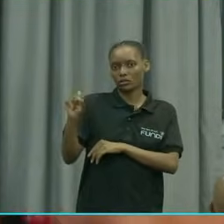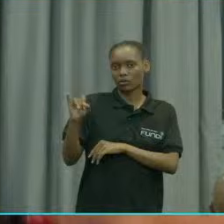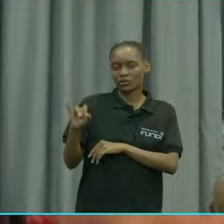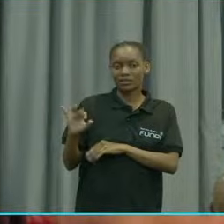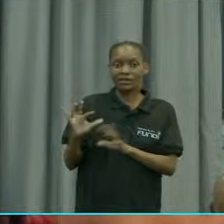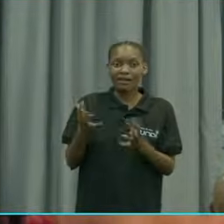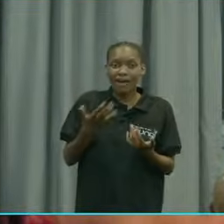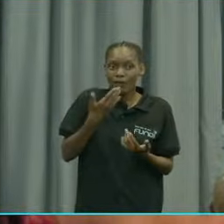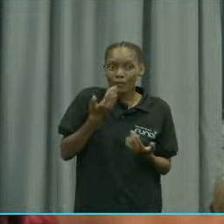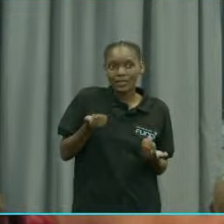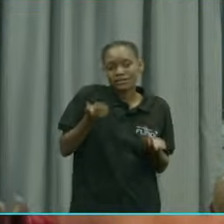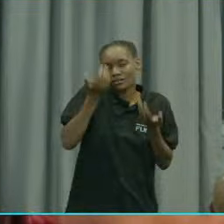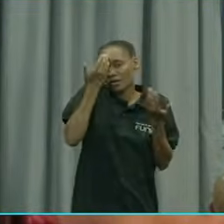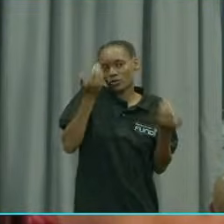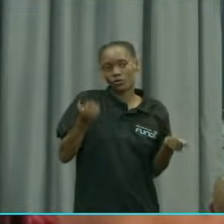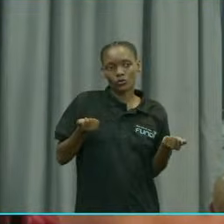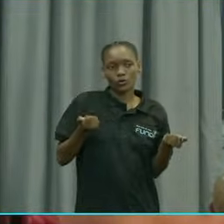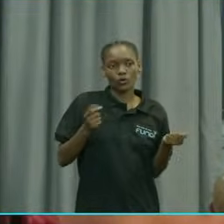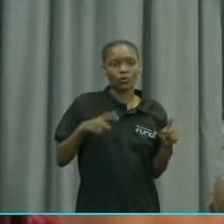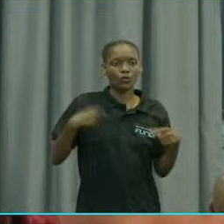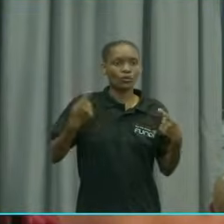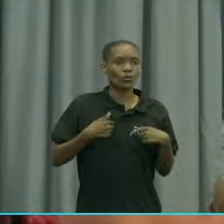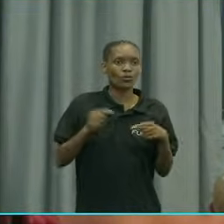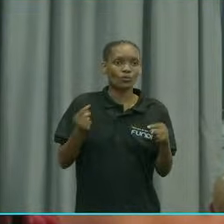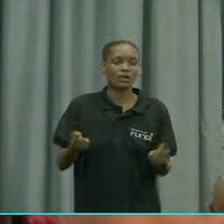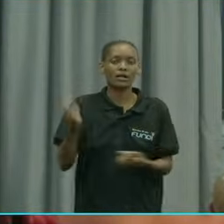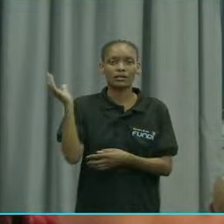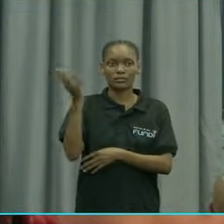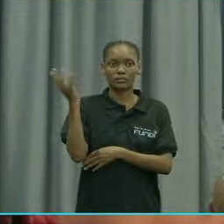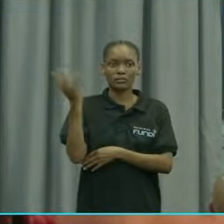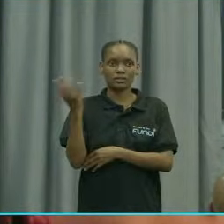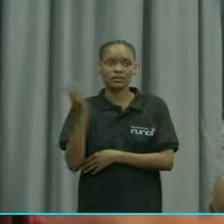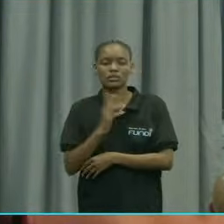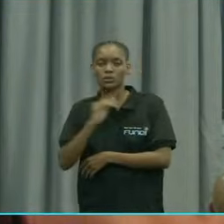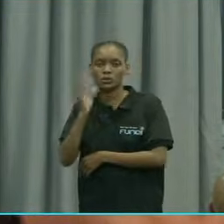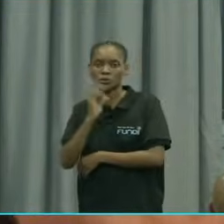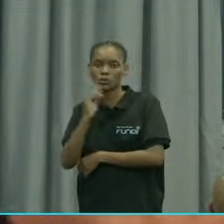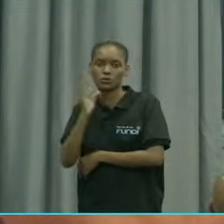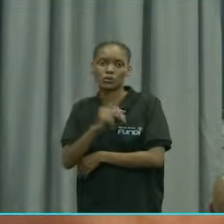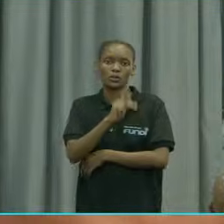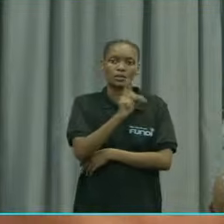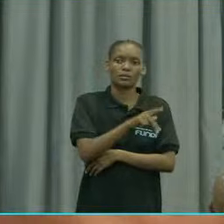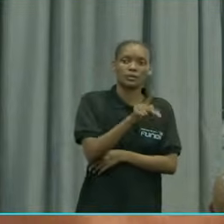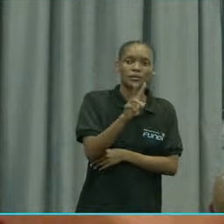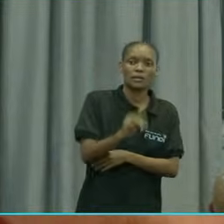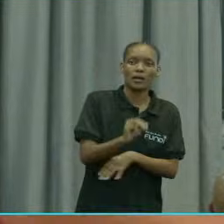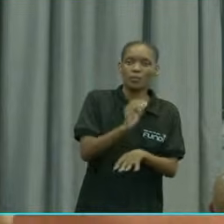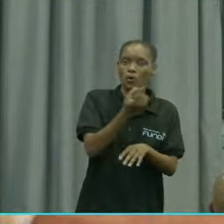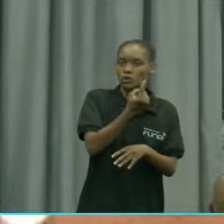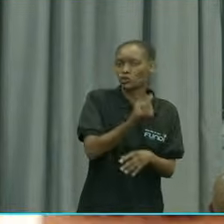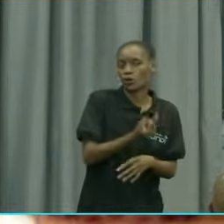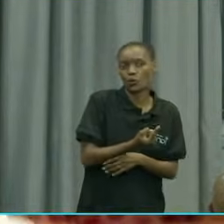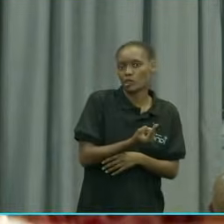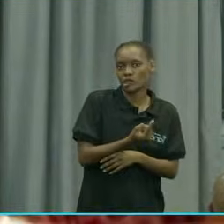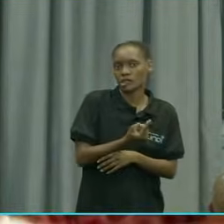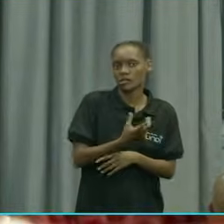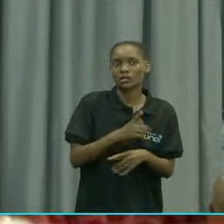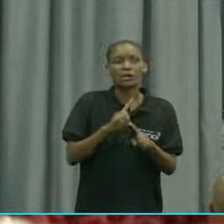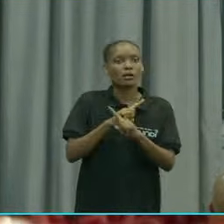this presentation just to talk on the PPN on its own, but